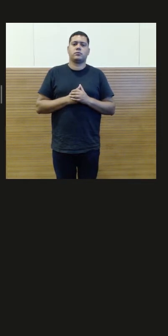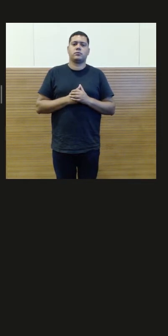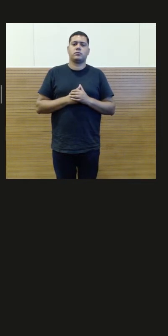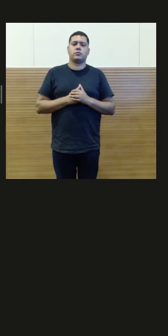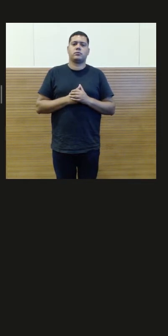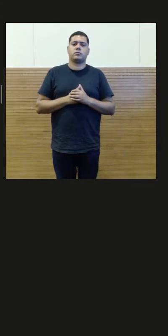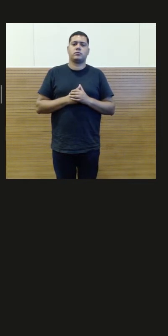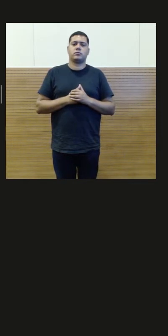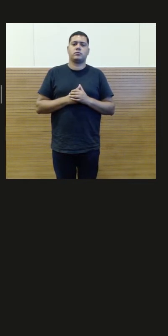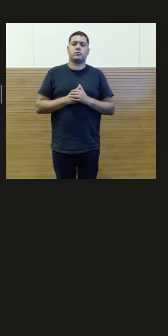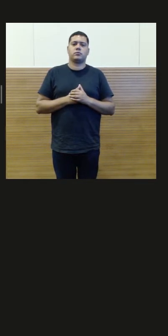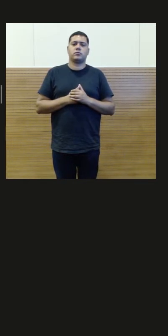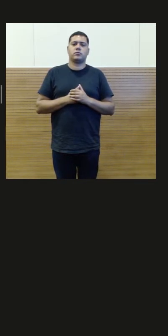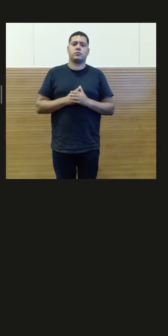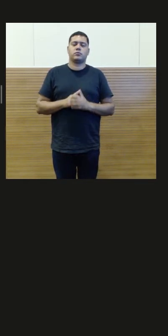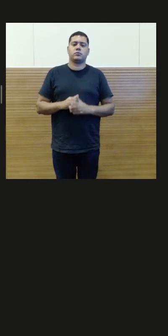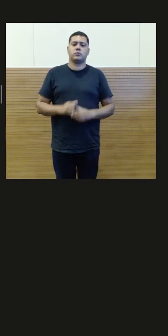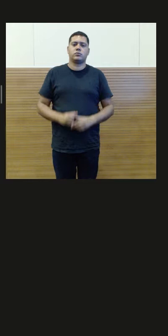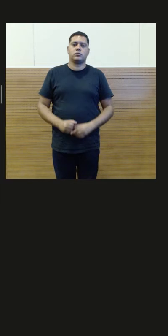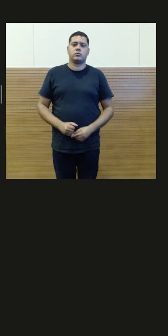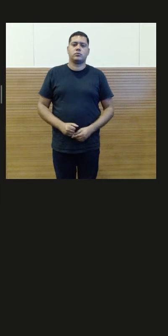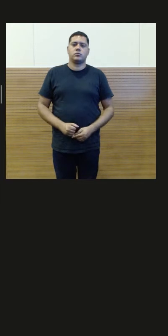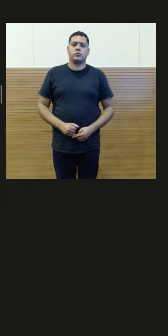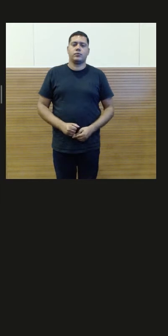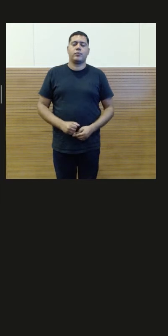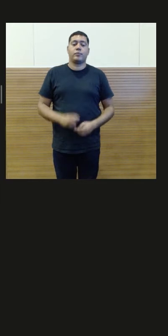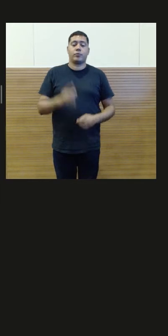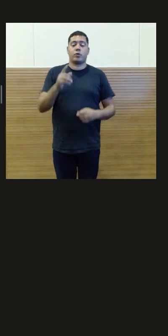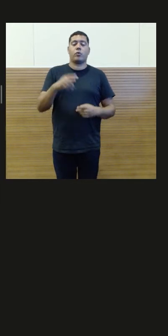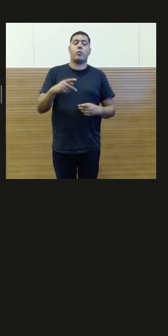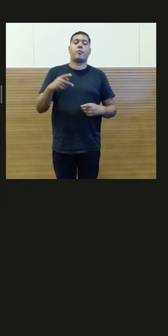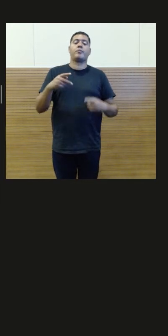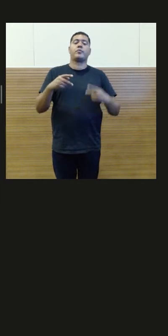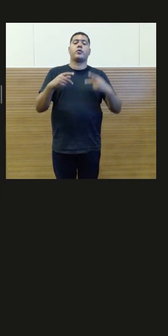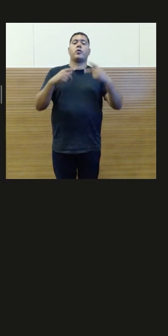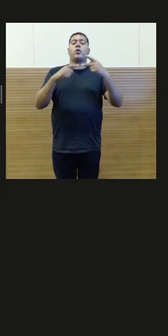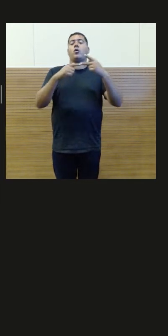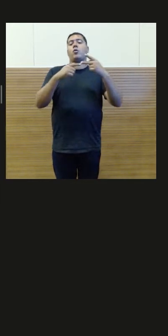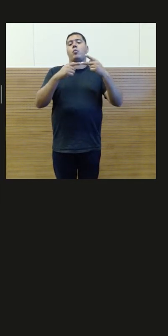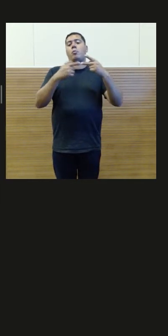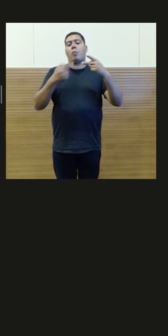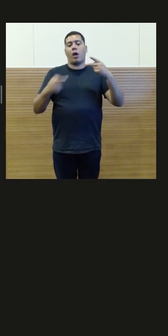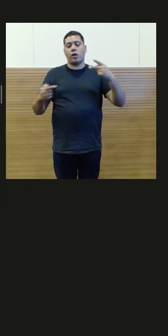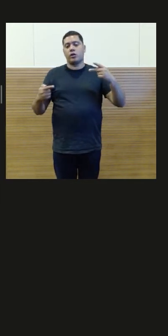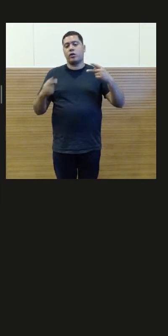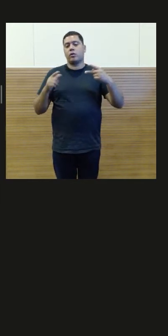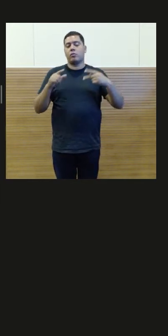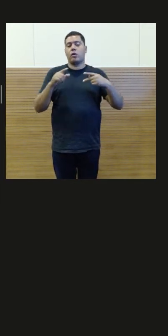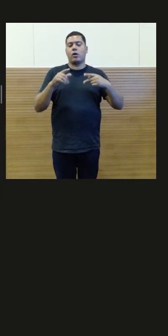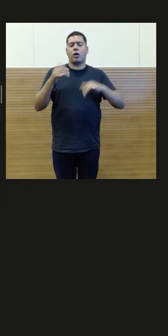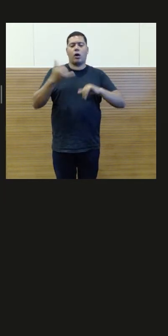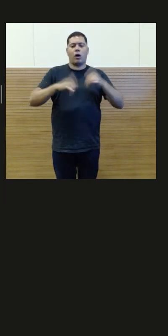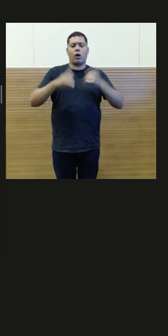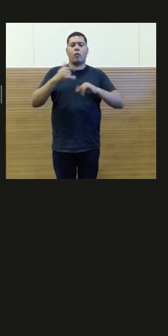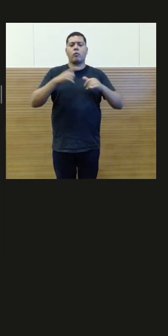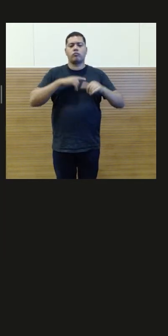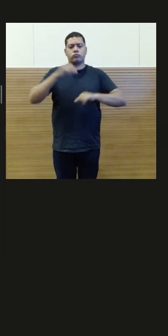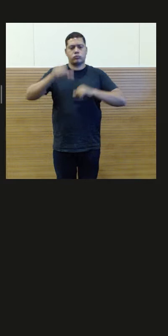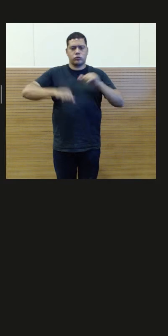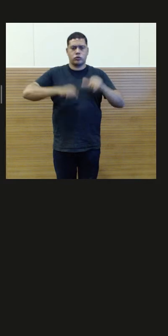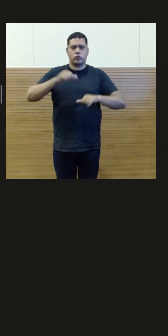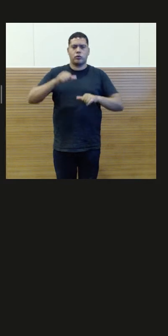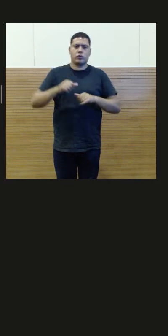The biochemical paradigm is shifting, including within the United Nations. The text above is